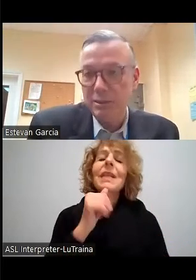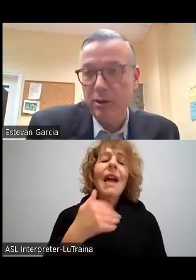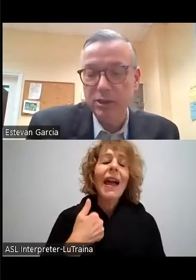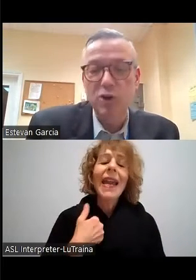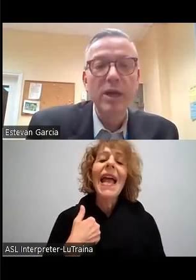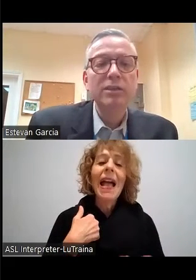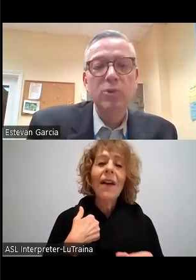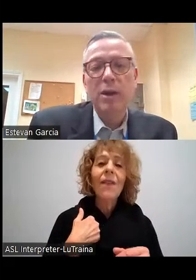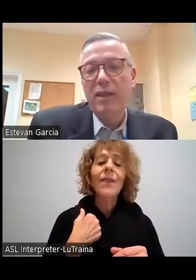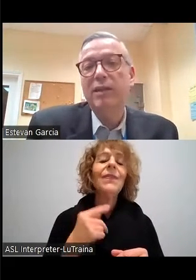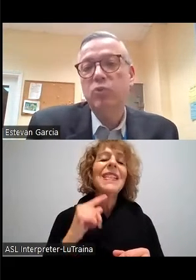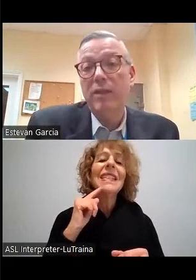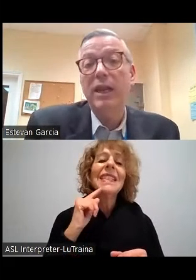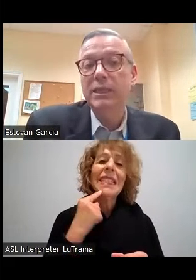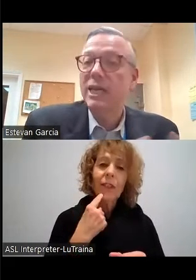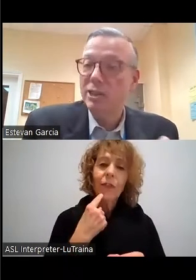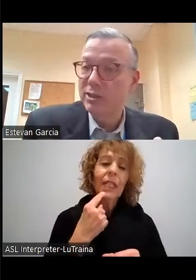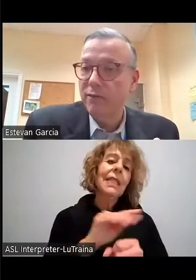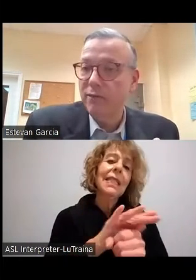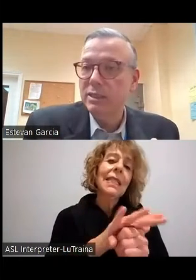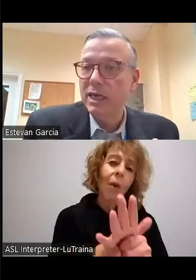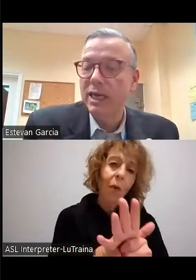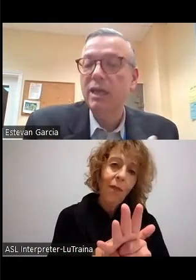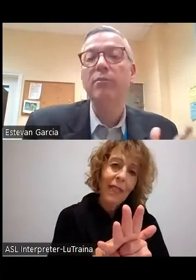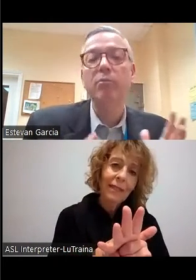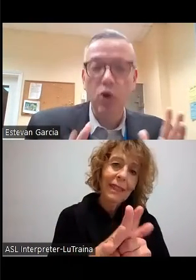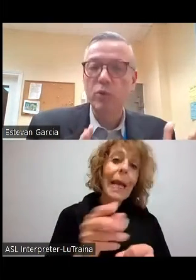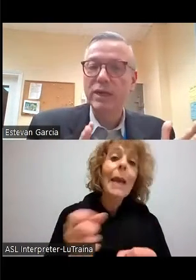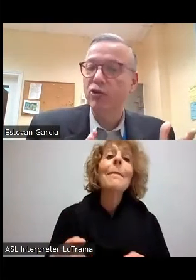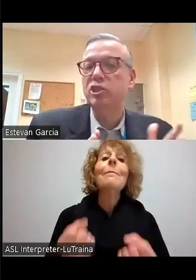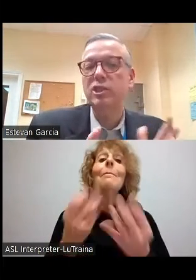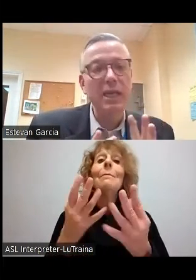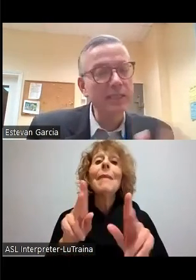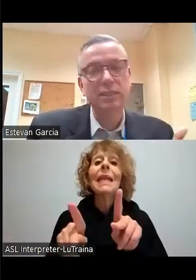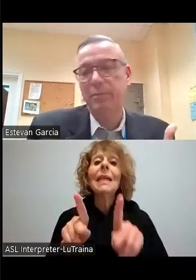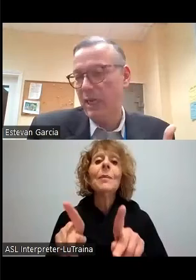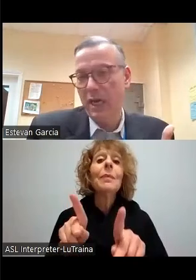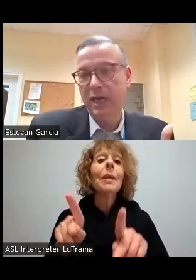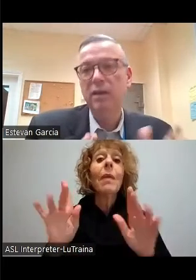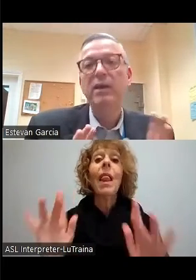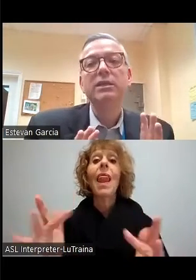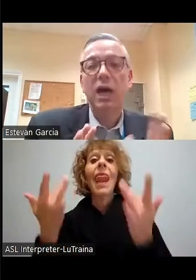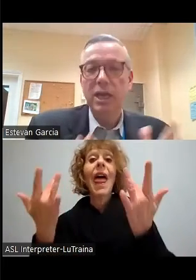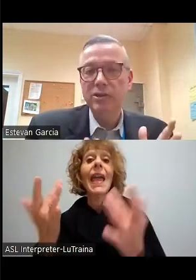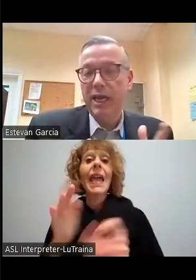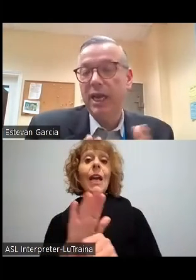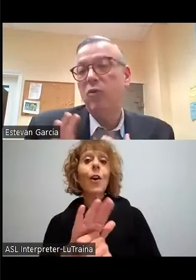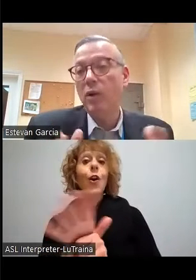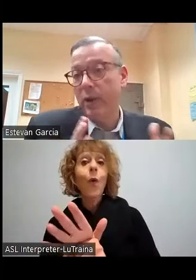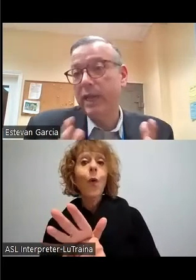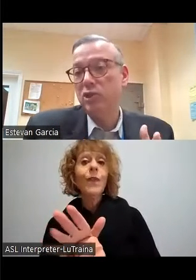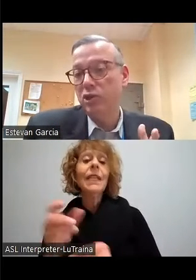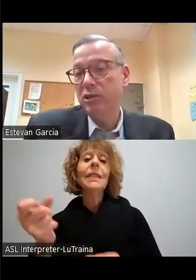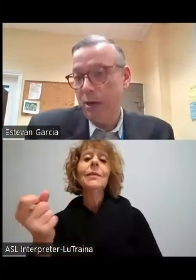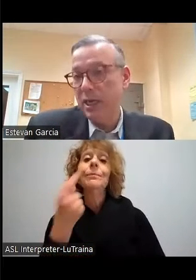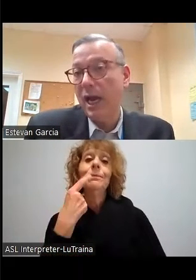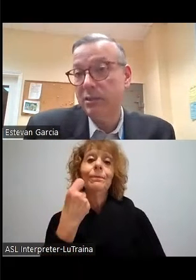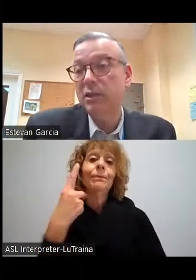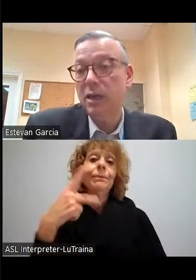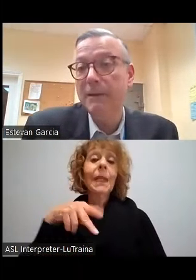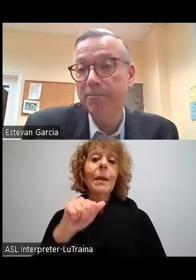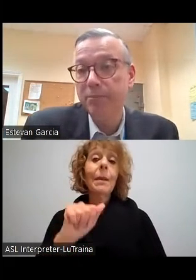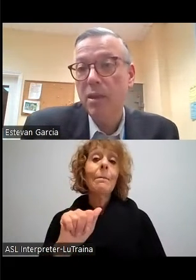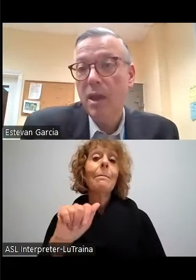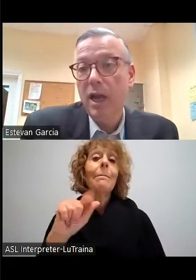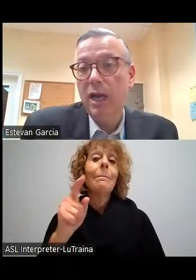the hospital. So I think that's one of the limitations of this study. More research needs to be done to understand what we can do to